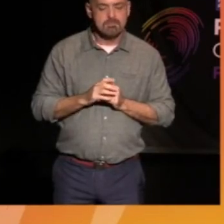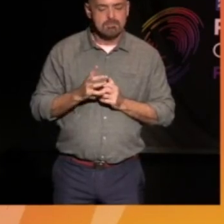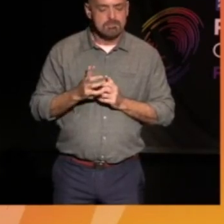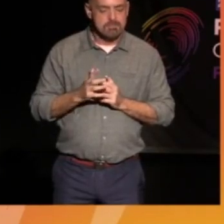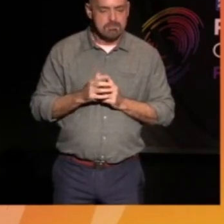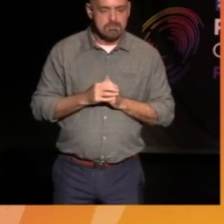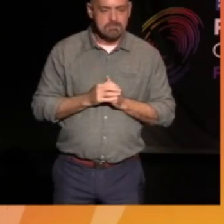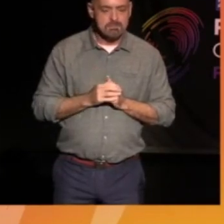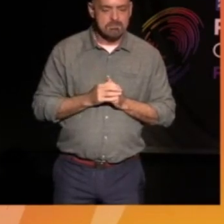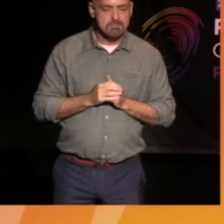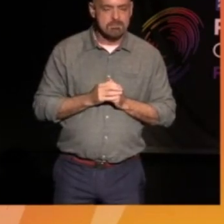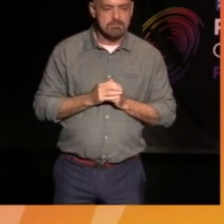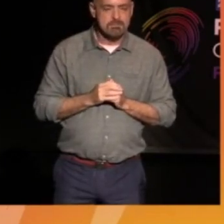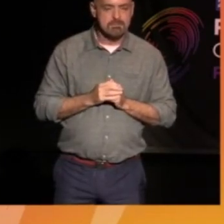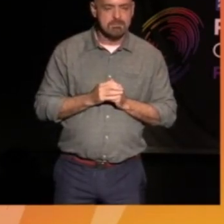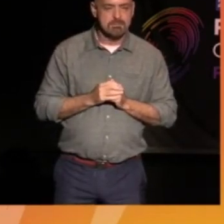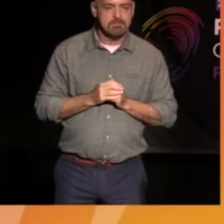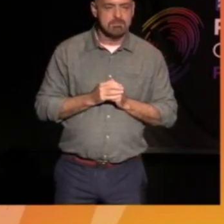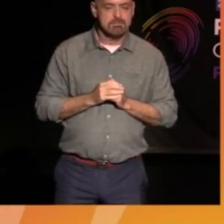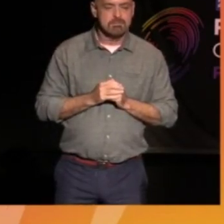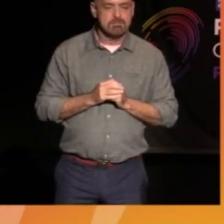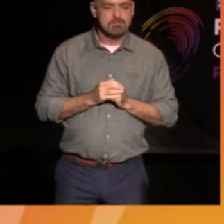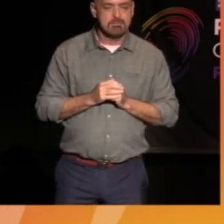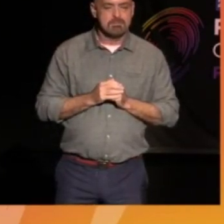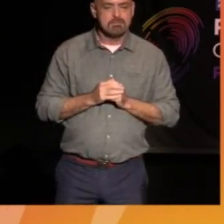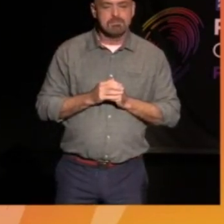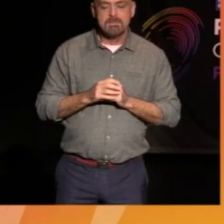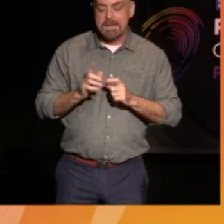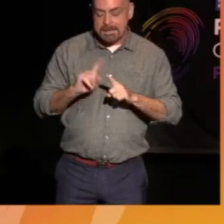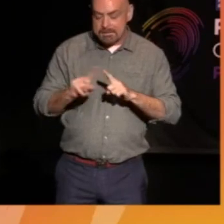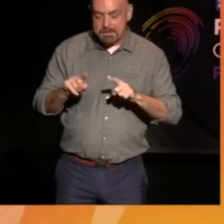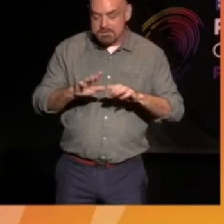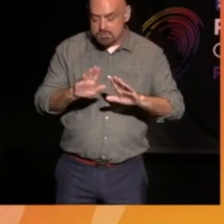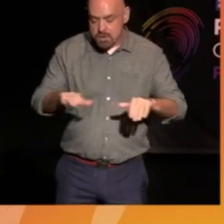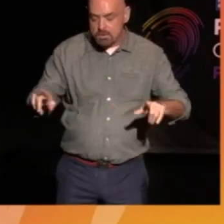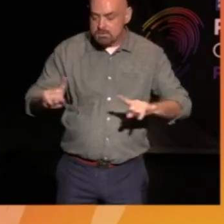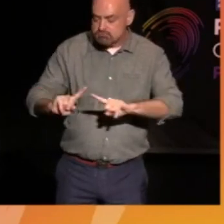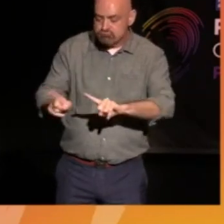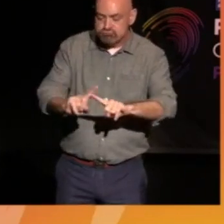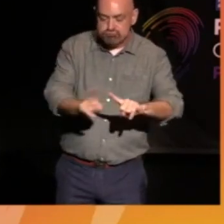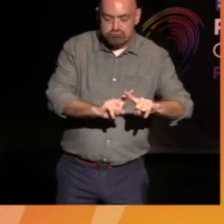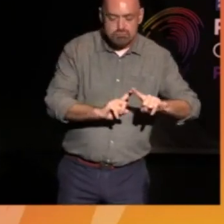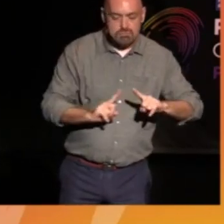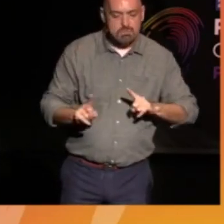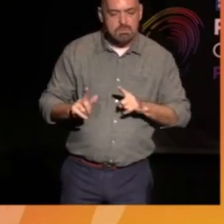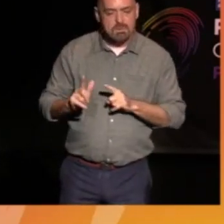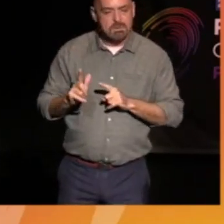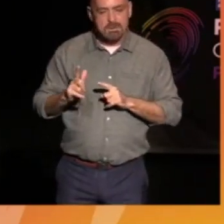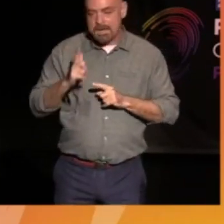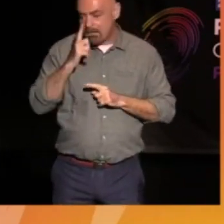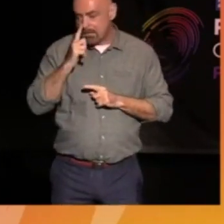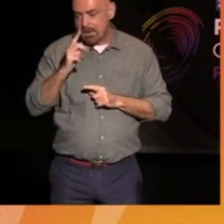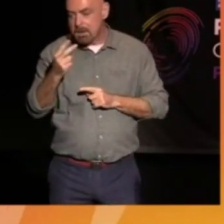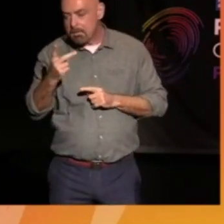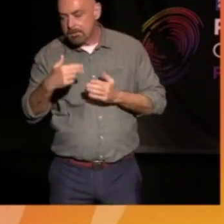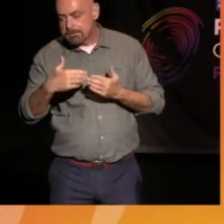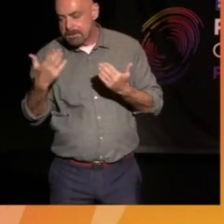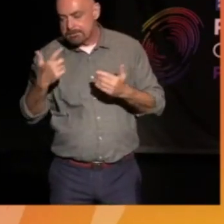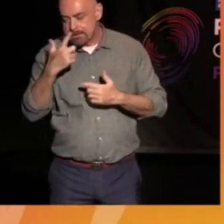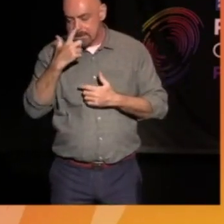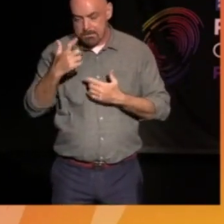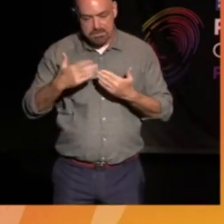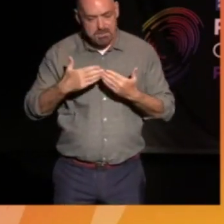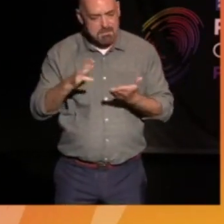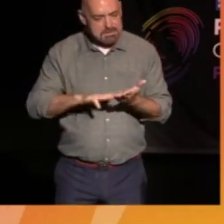The process takes time. It varies from child to child, and sometimes it can be a couple of days, or sometimes it can go to the